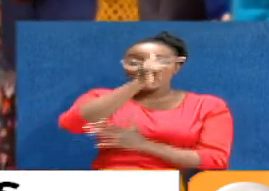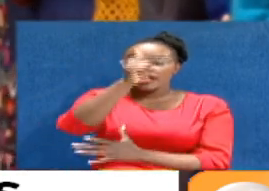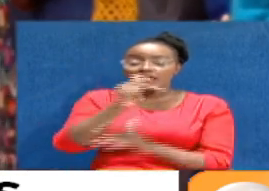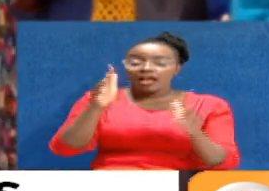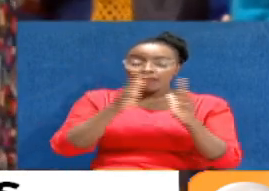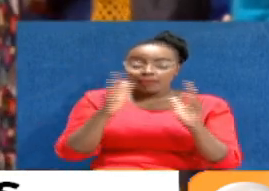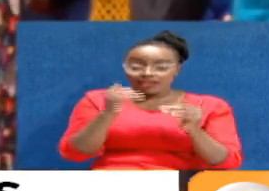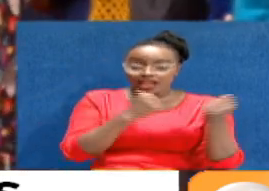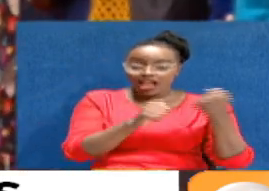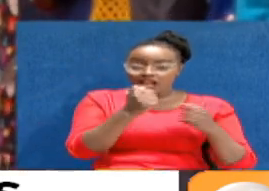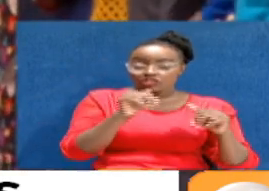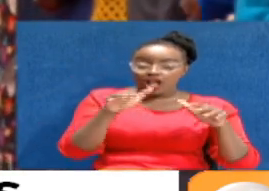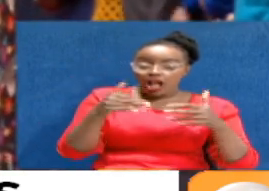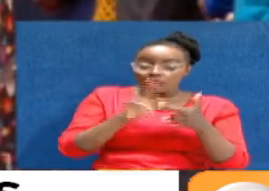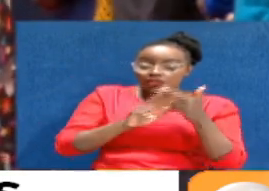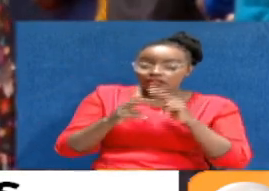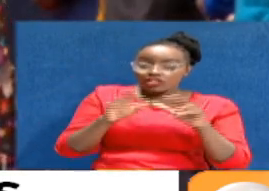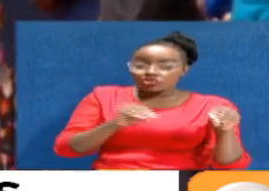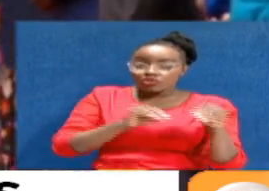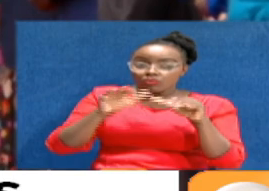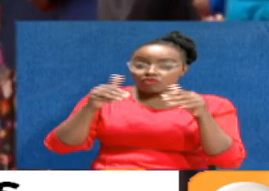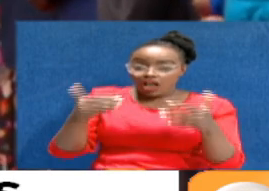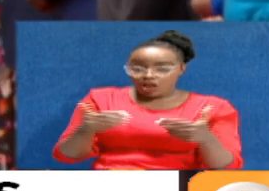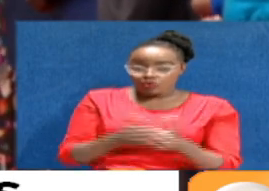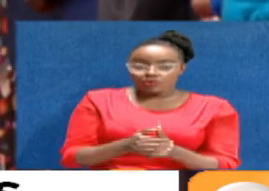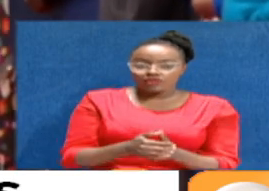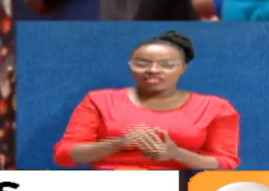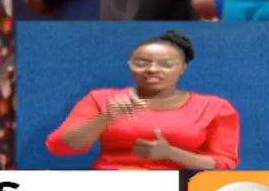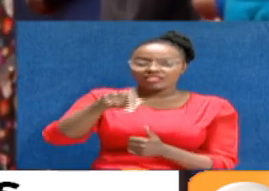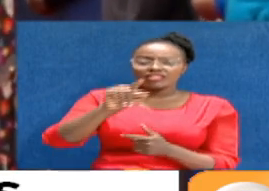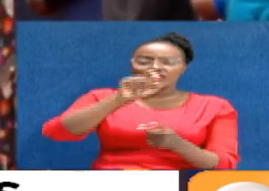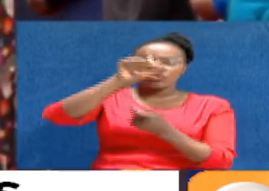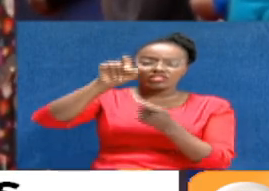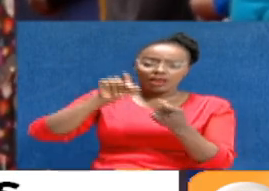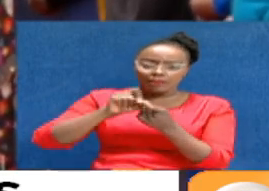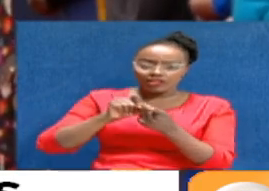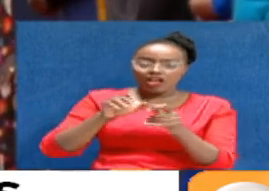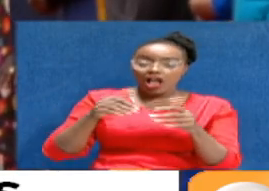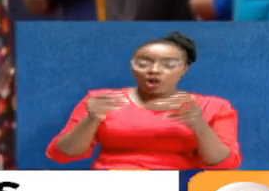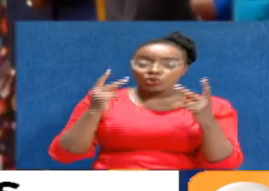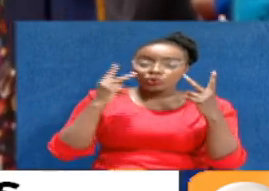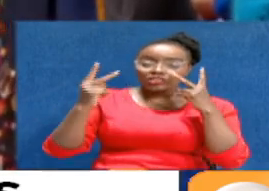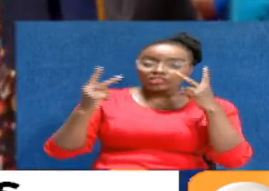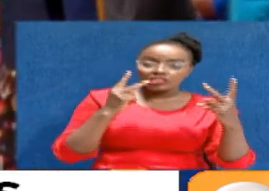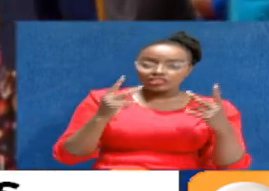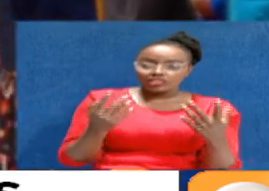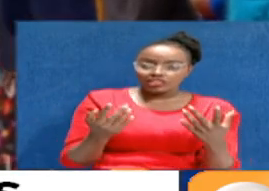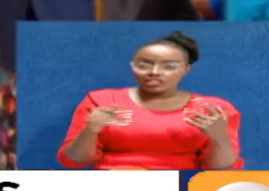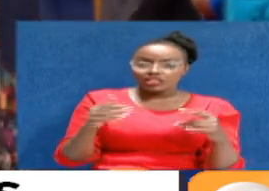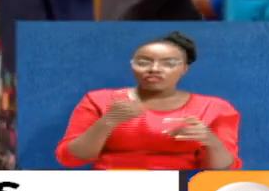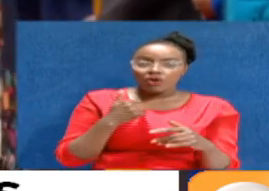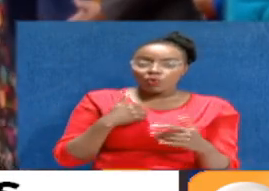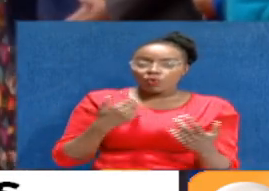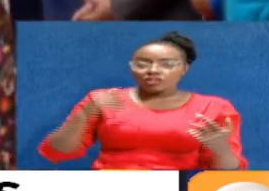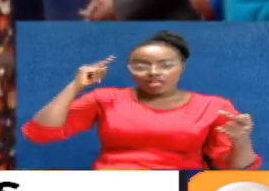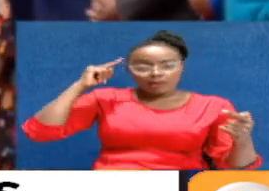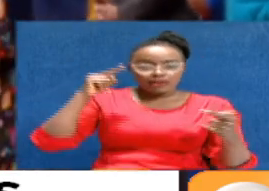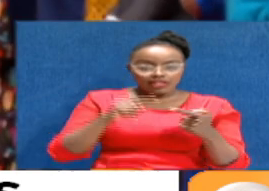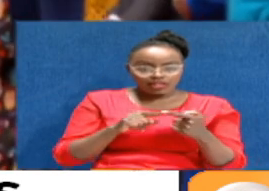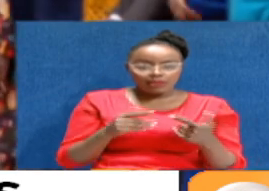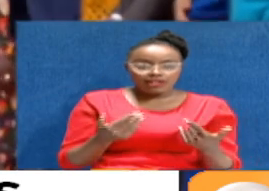step in terms of now where this relationship is going. And she was very particular about, you could see that she was deliberate